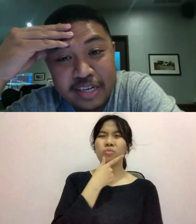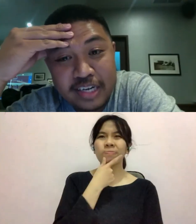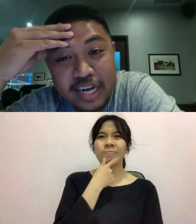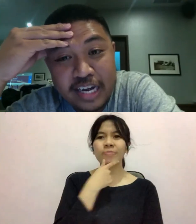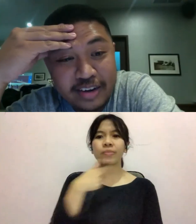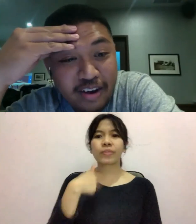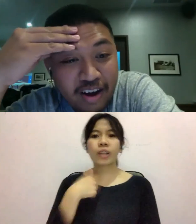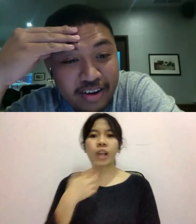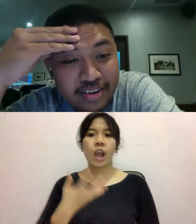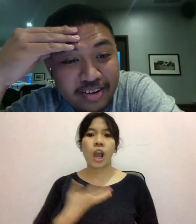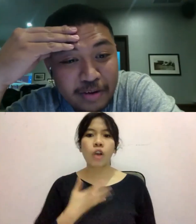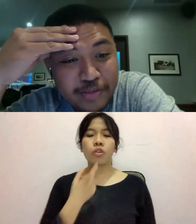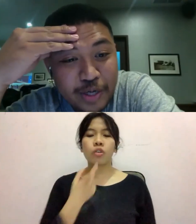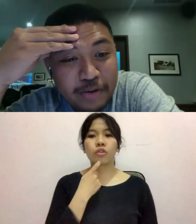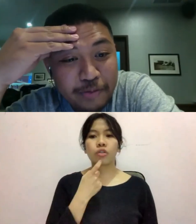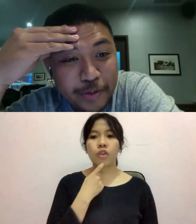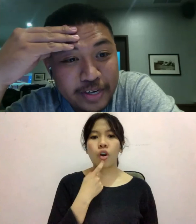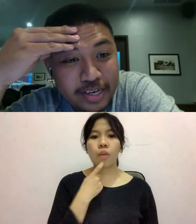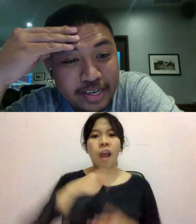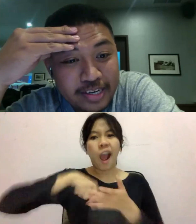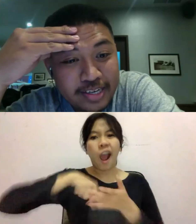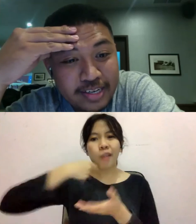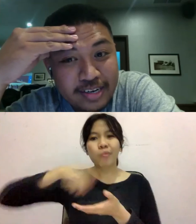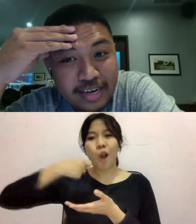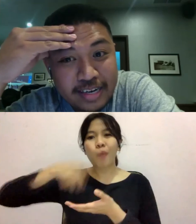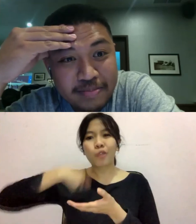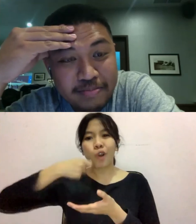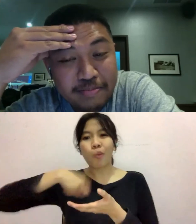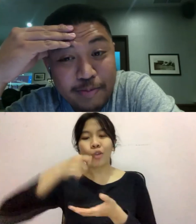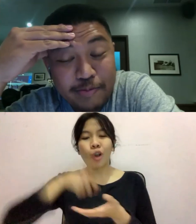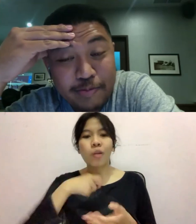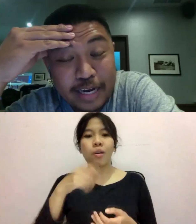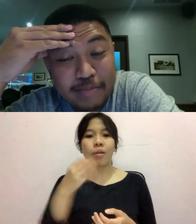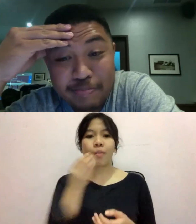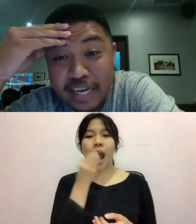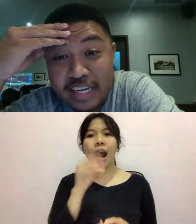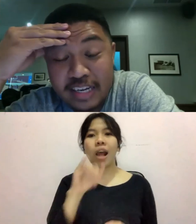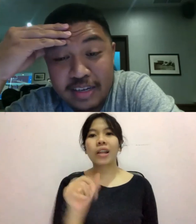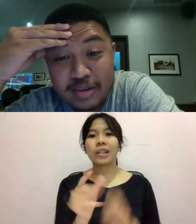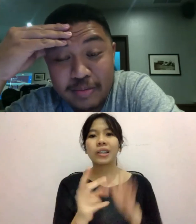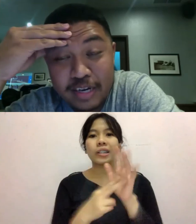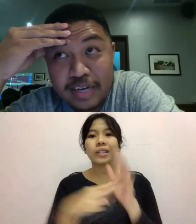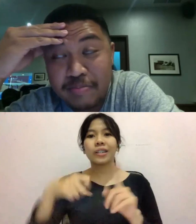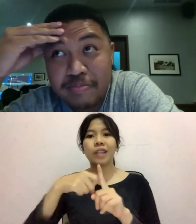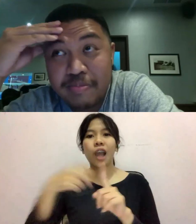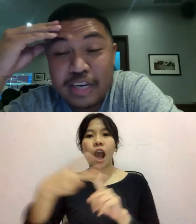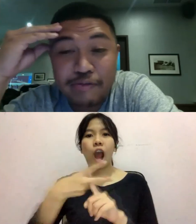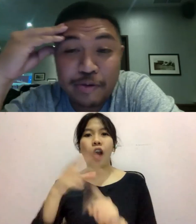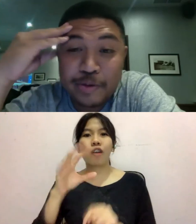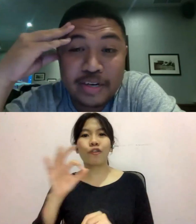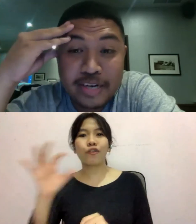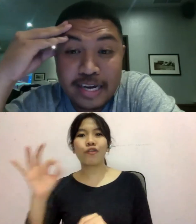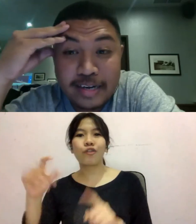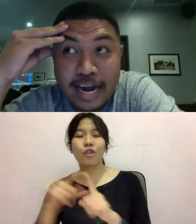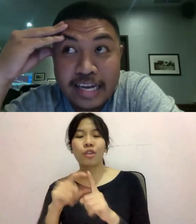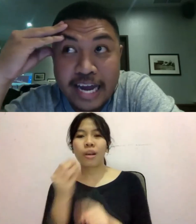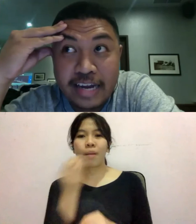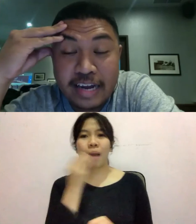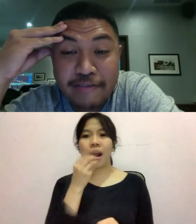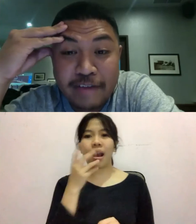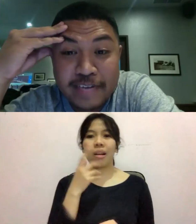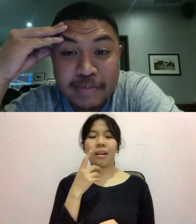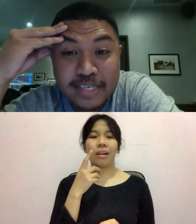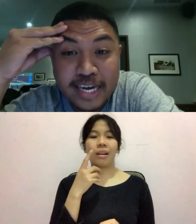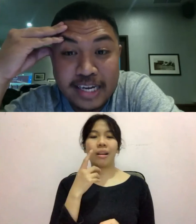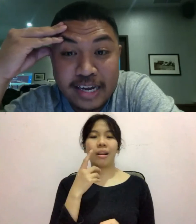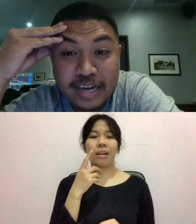excessively ate a lot of junk food, like many food. Like I ate like